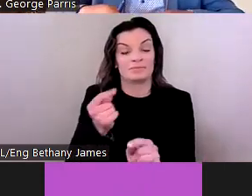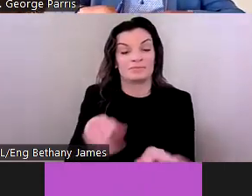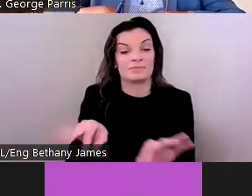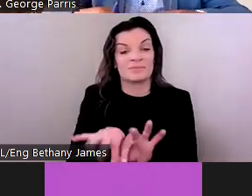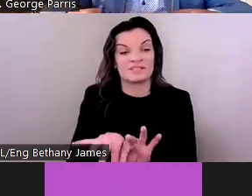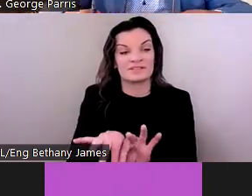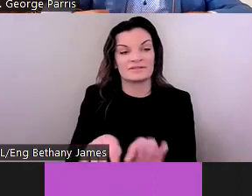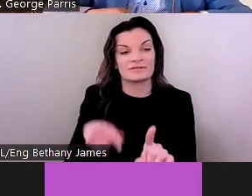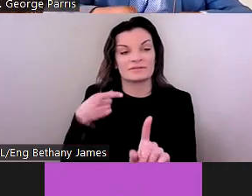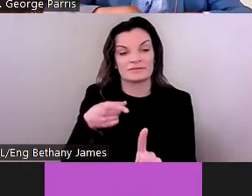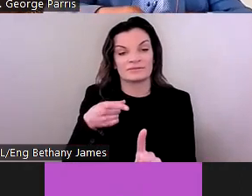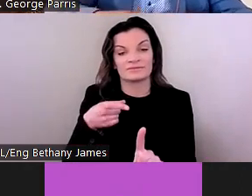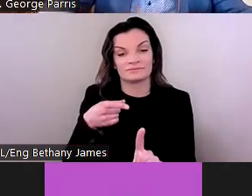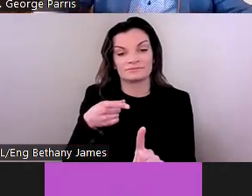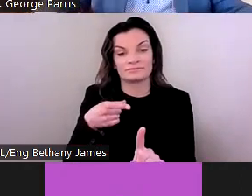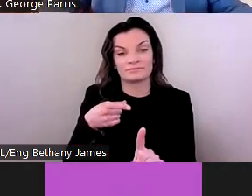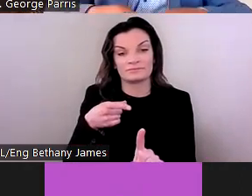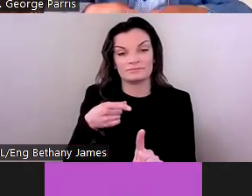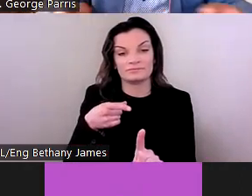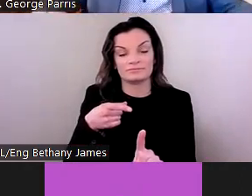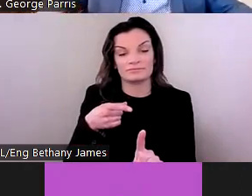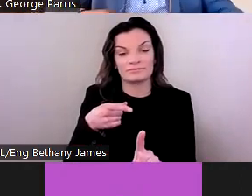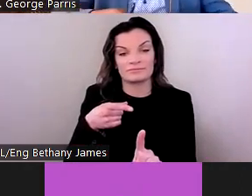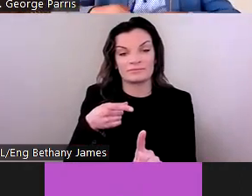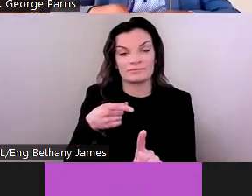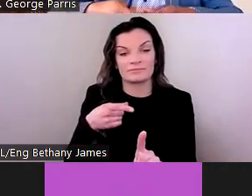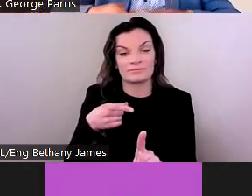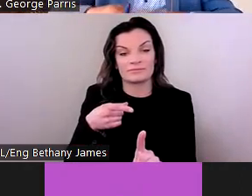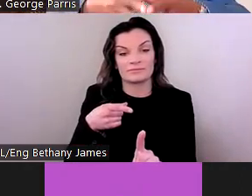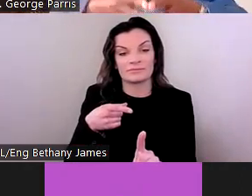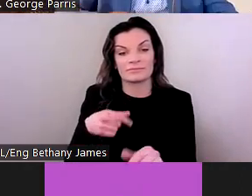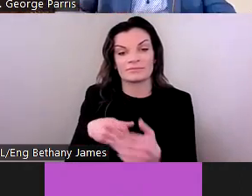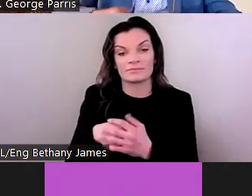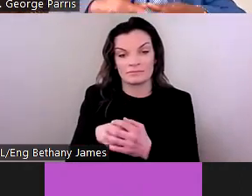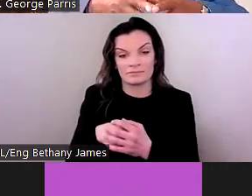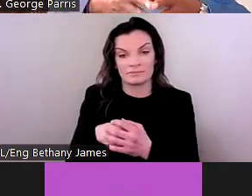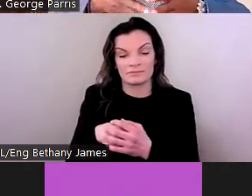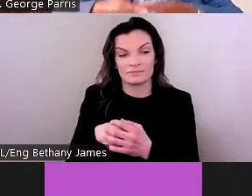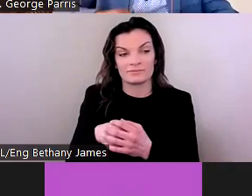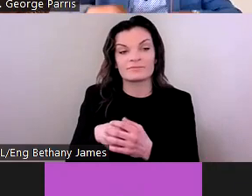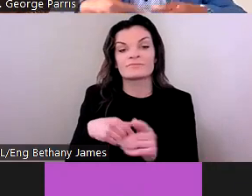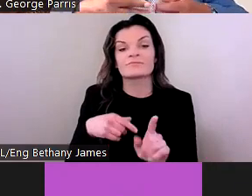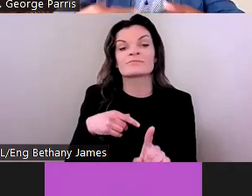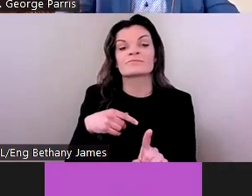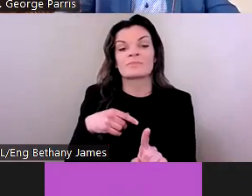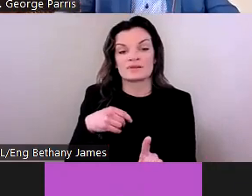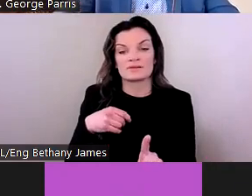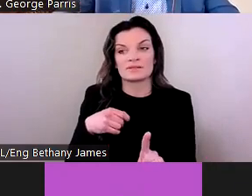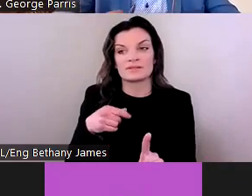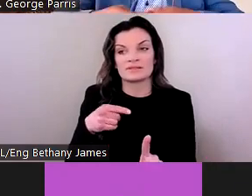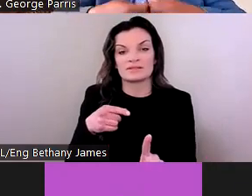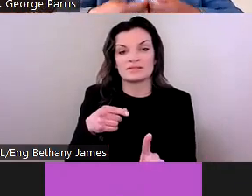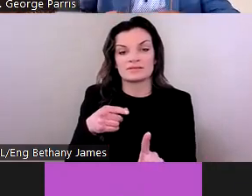training with employers, all over all walks of life, when you value what people have to